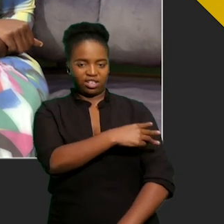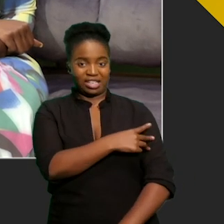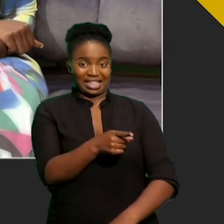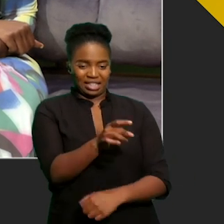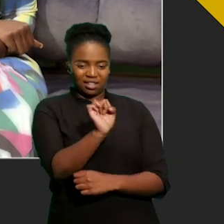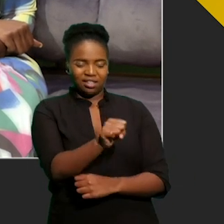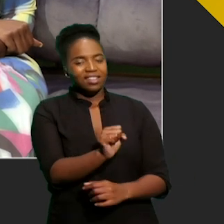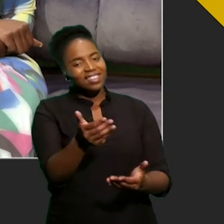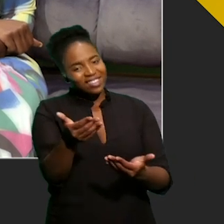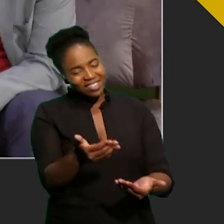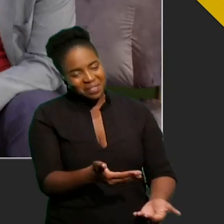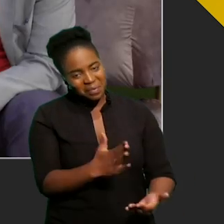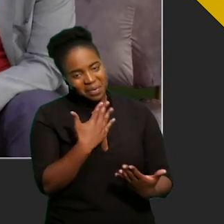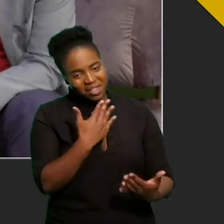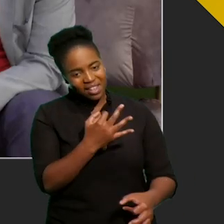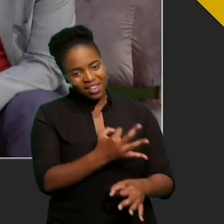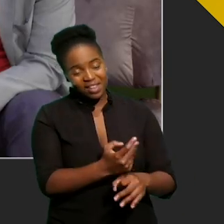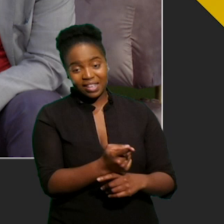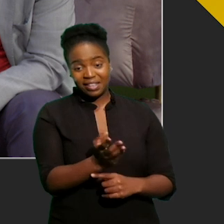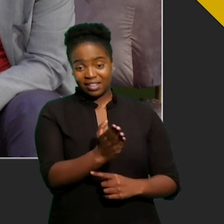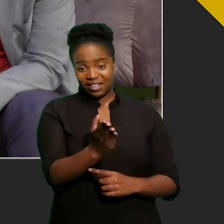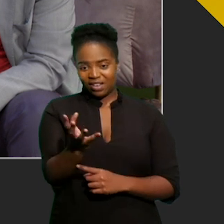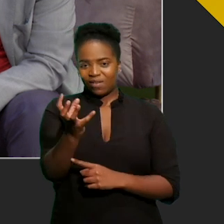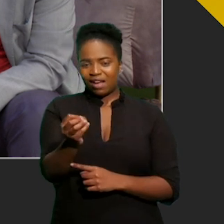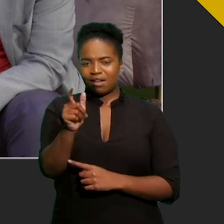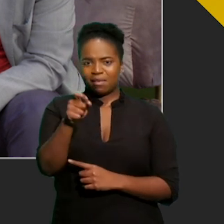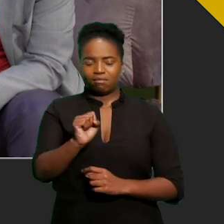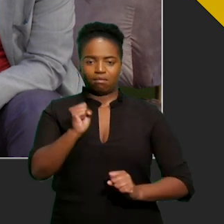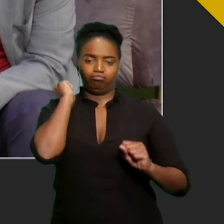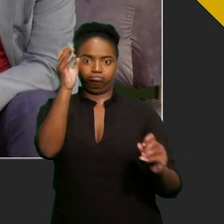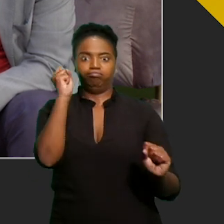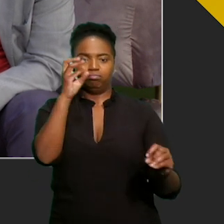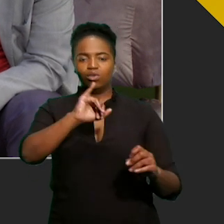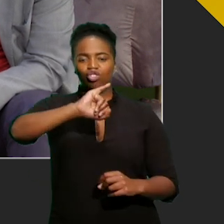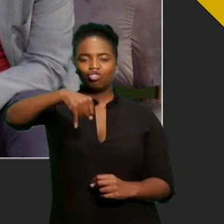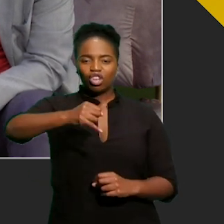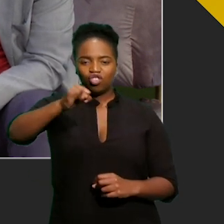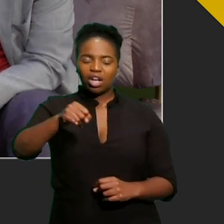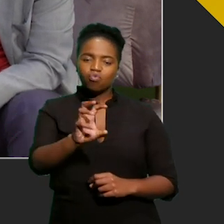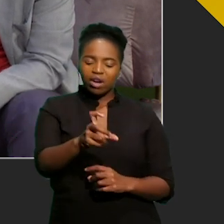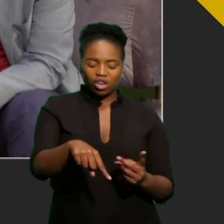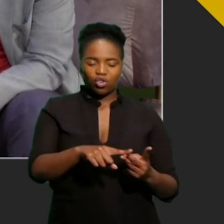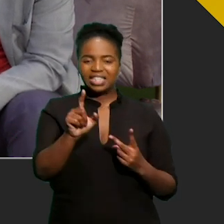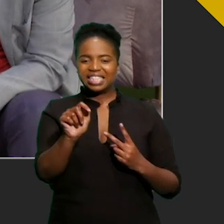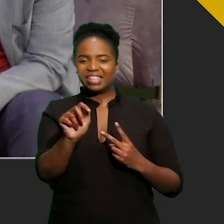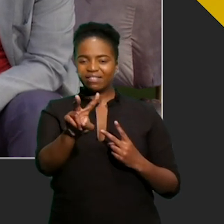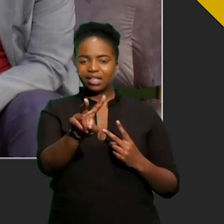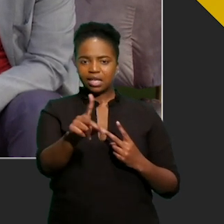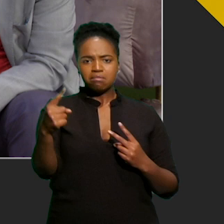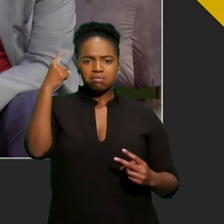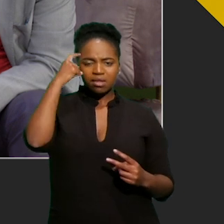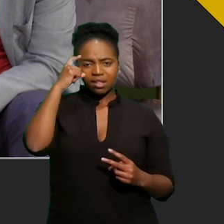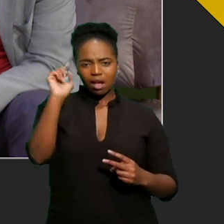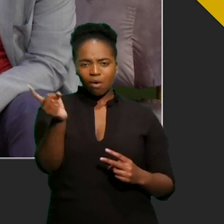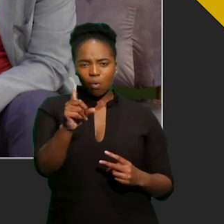on our couch. Siyakwamukela baba on the show. But alongside someone who has had a very vocal voice as a broadcaster on radio and television, talking about his views, and also